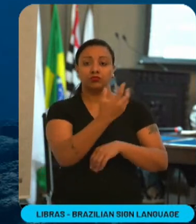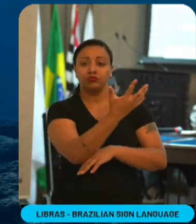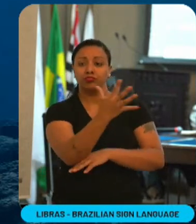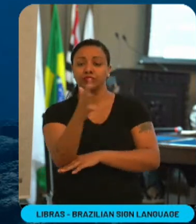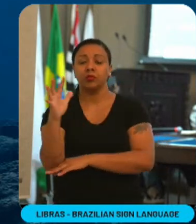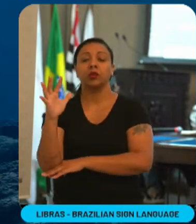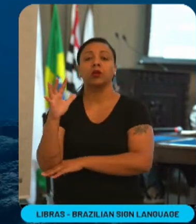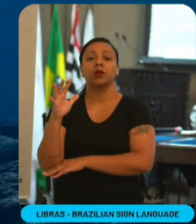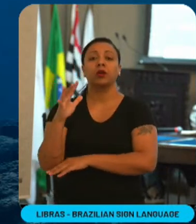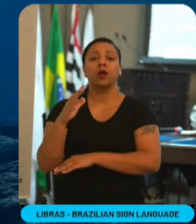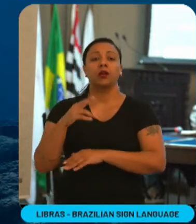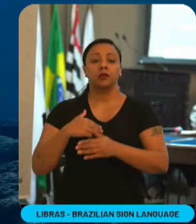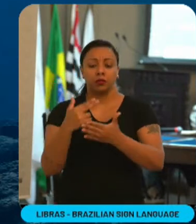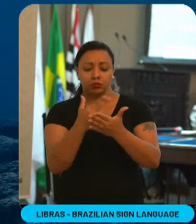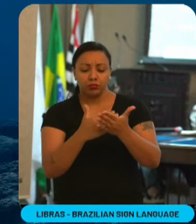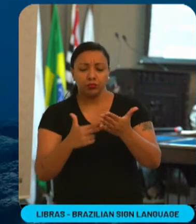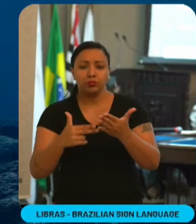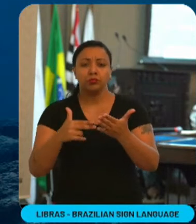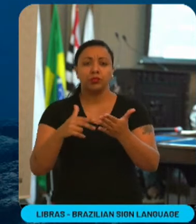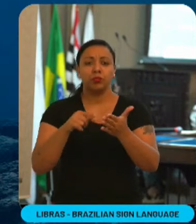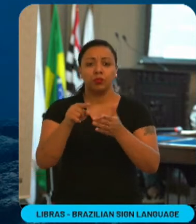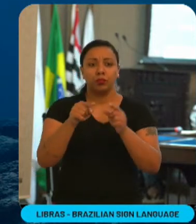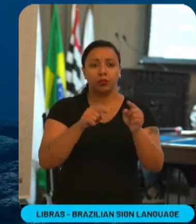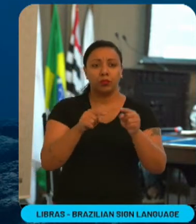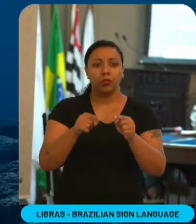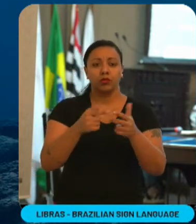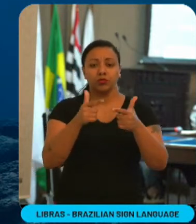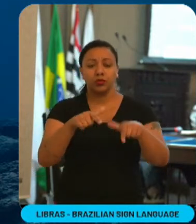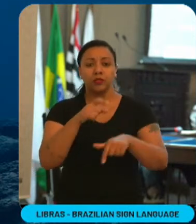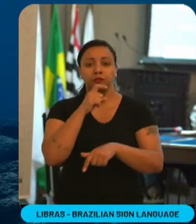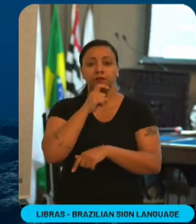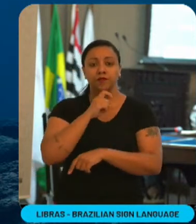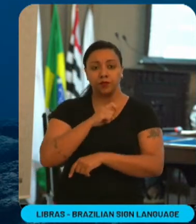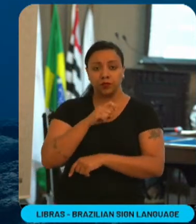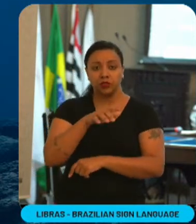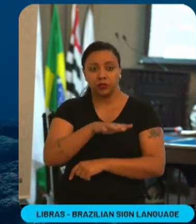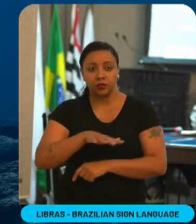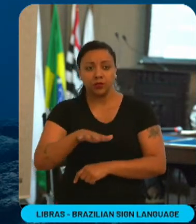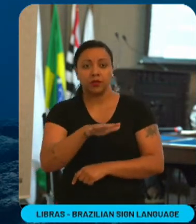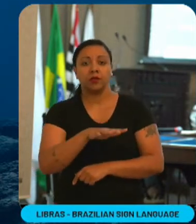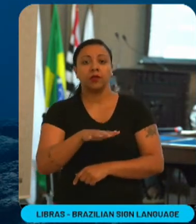in the plan for the preservation of the Atlantic rainforest, we map